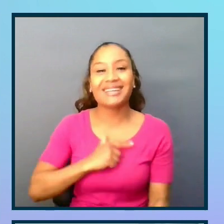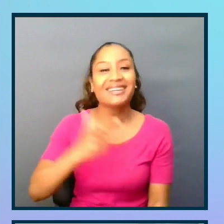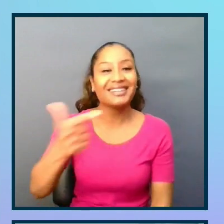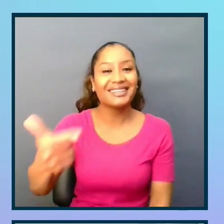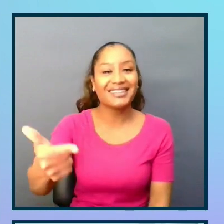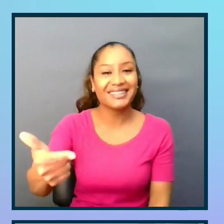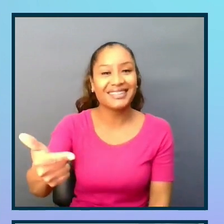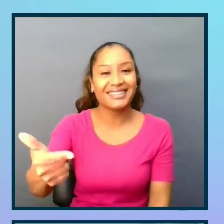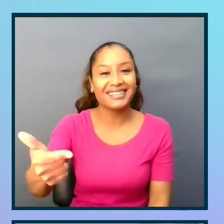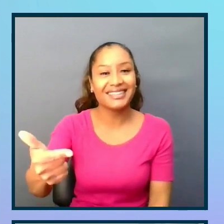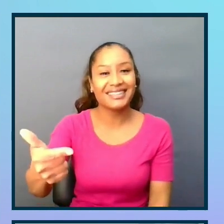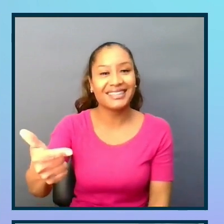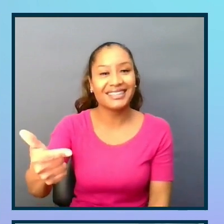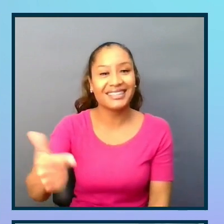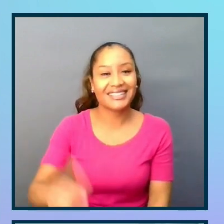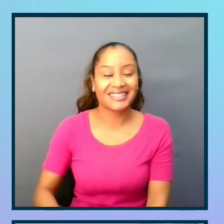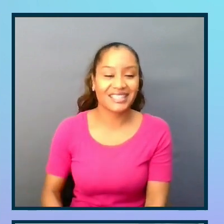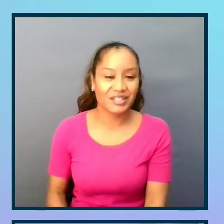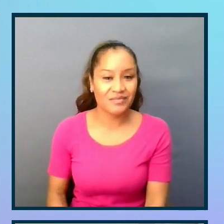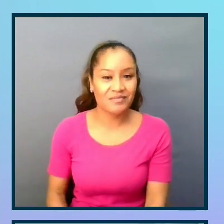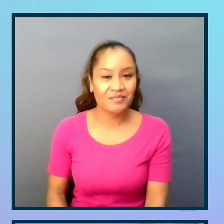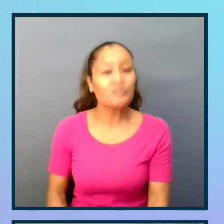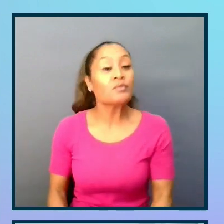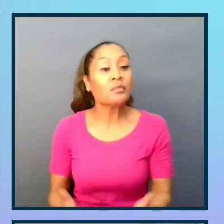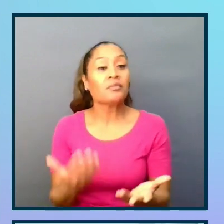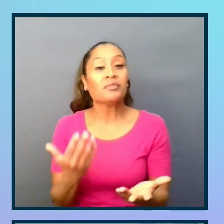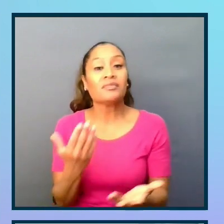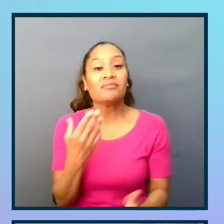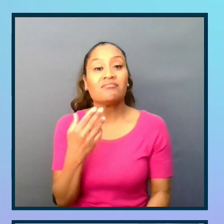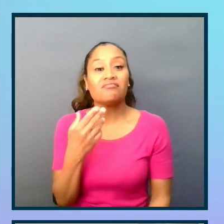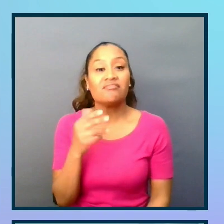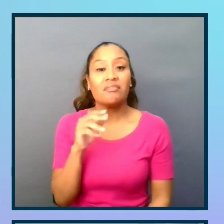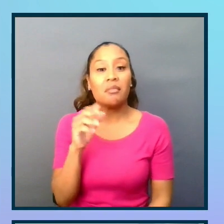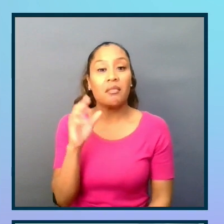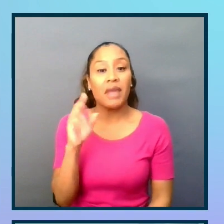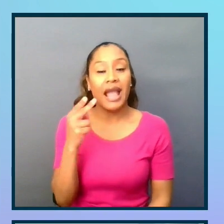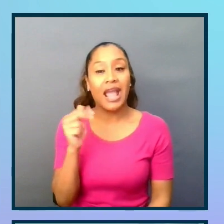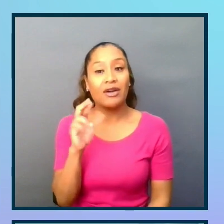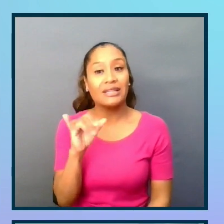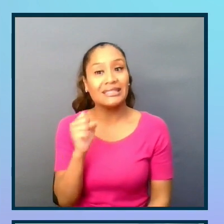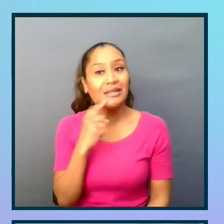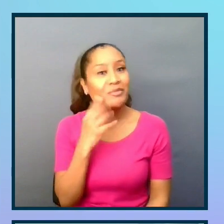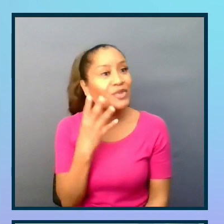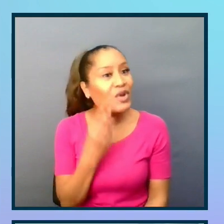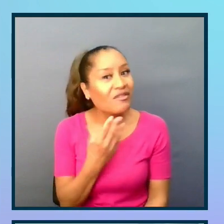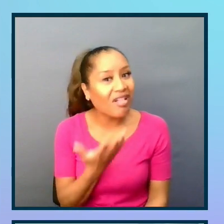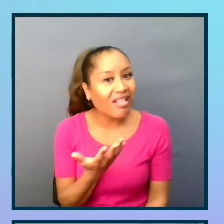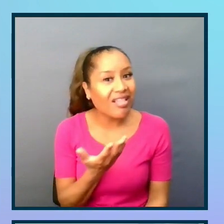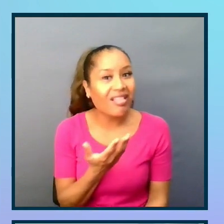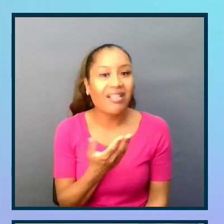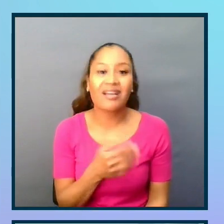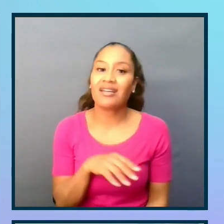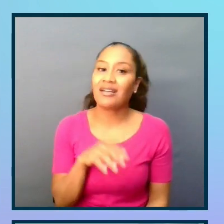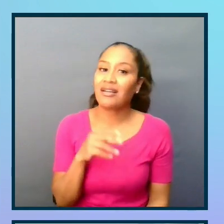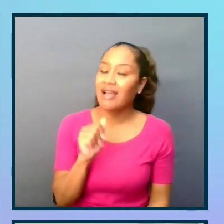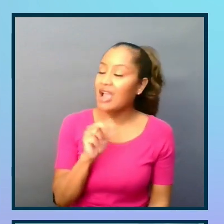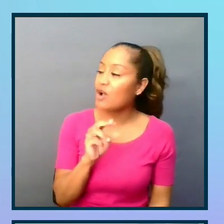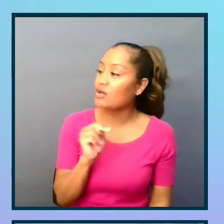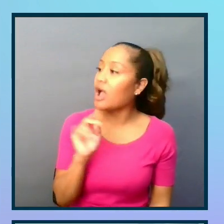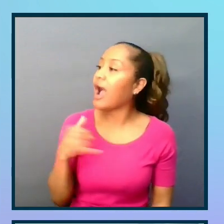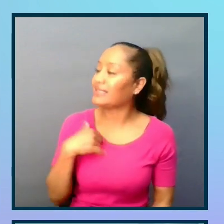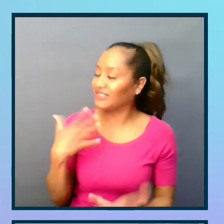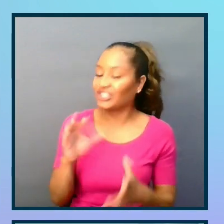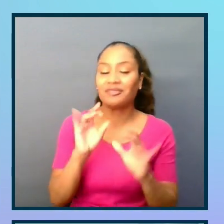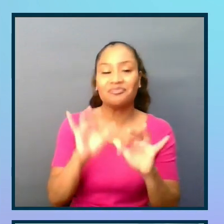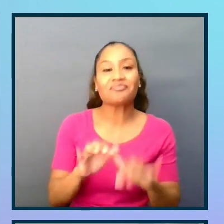And there it is. Beautiful. And so I went ahead and documented a few of these different areas that we can use, and UXPin provides us